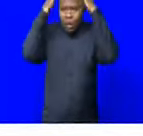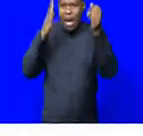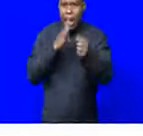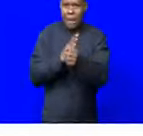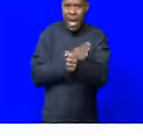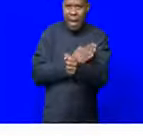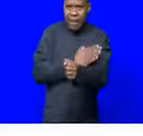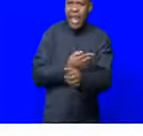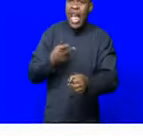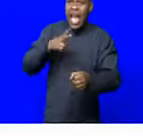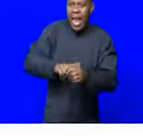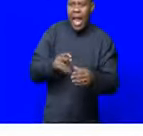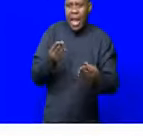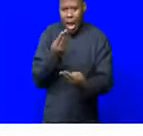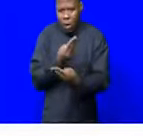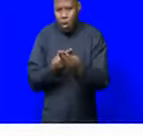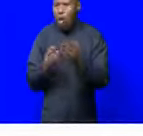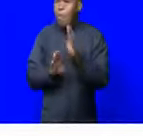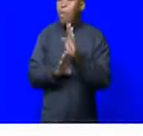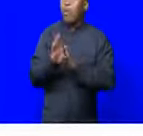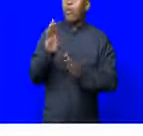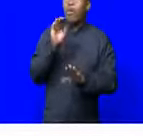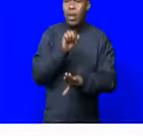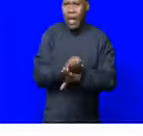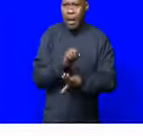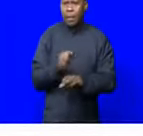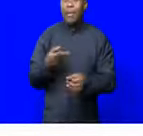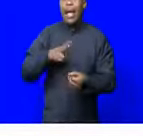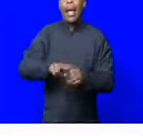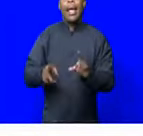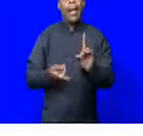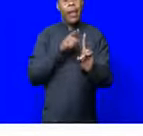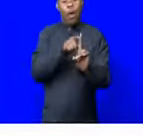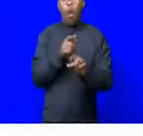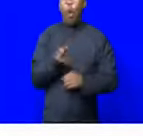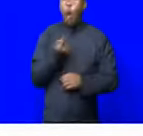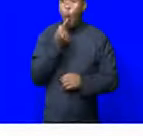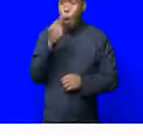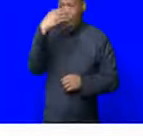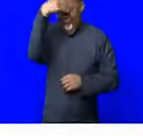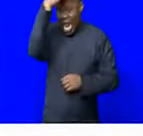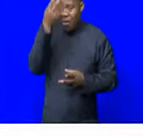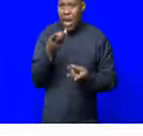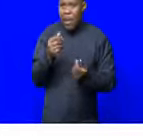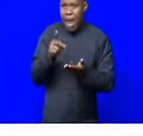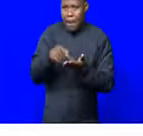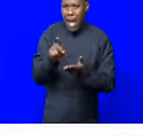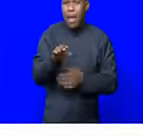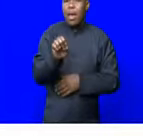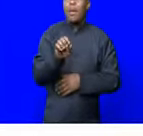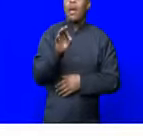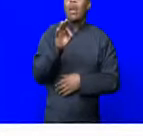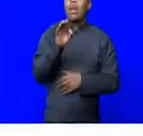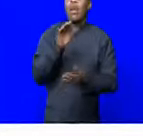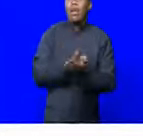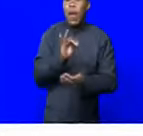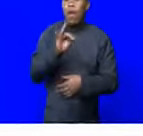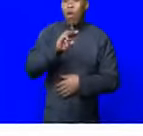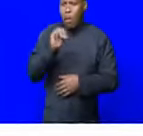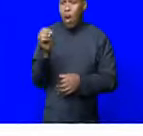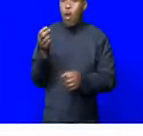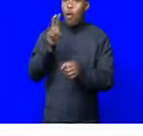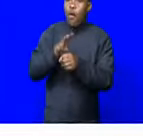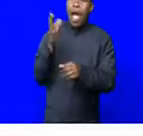ukhule aphinze nemisebenzi itholakale even. Dlamini says government paid over 12 million emalangeni last